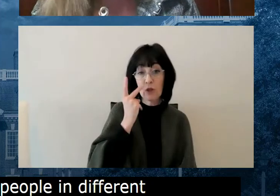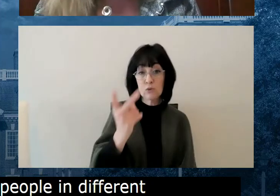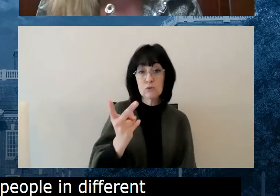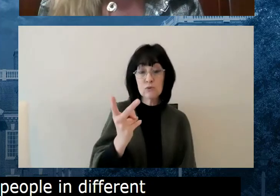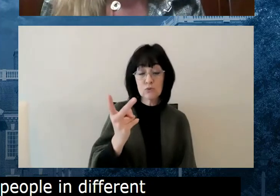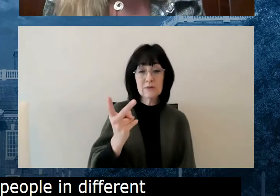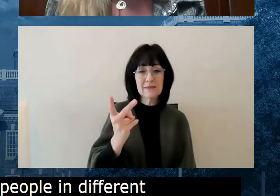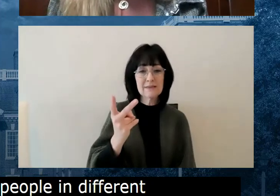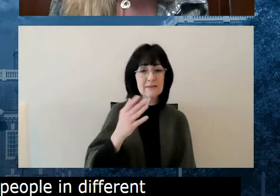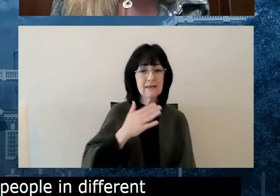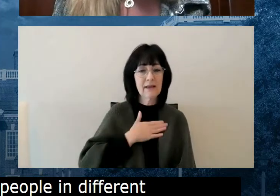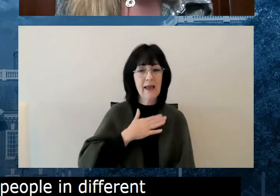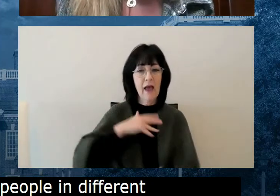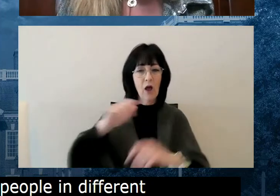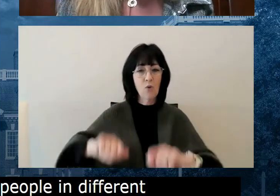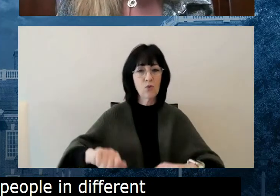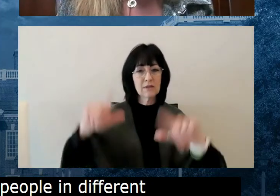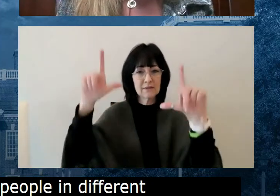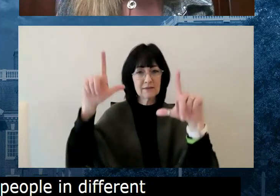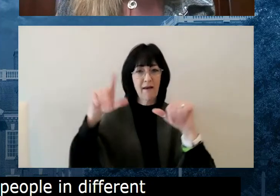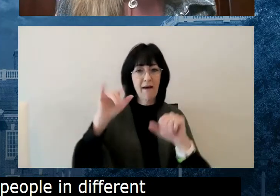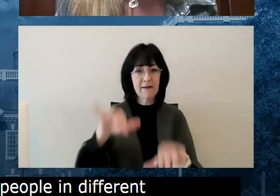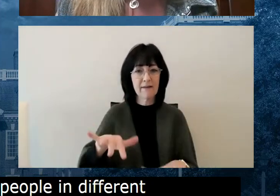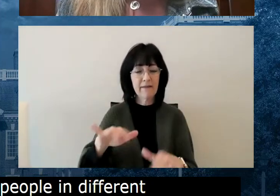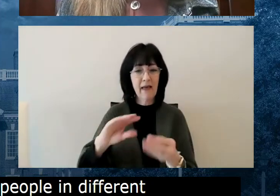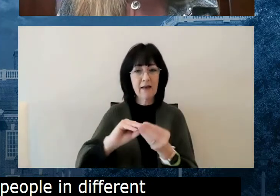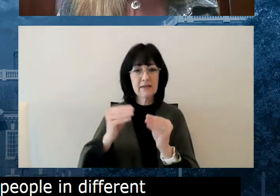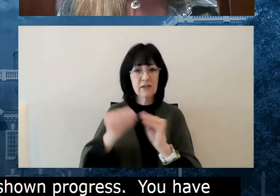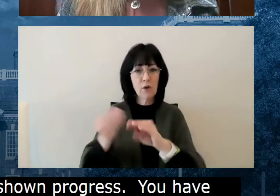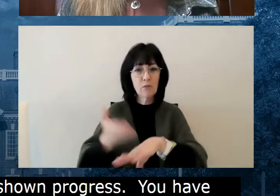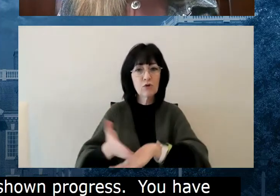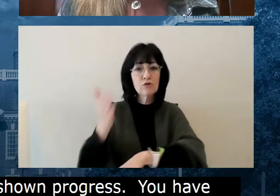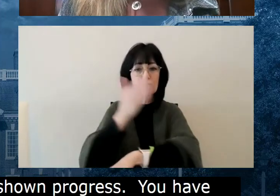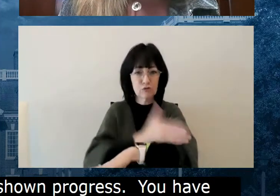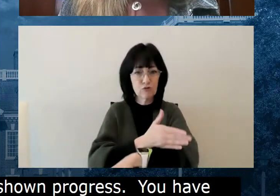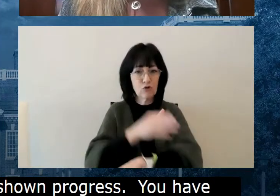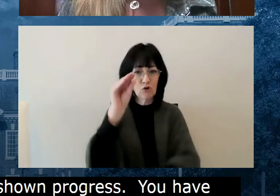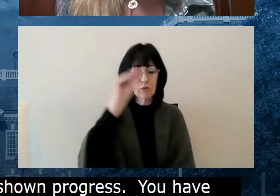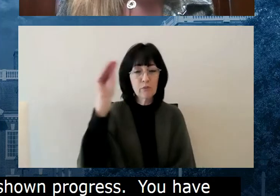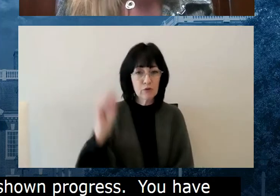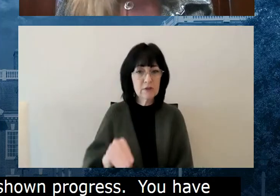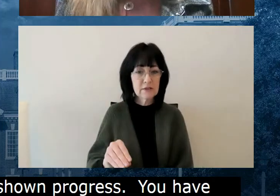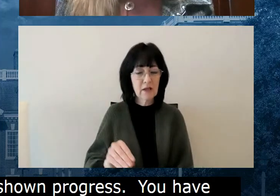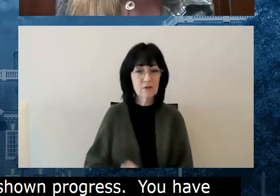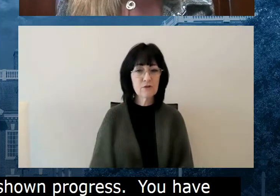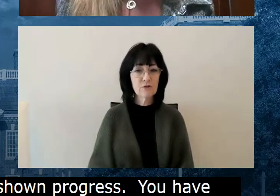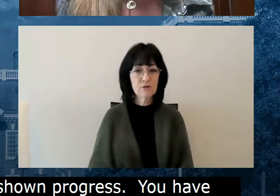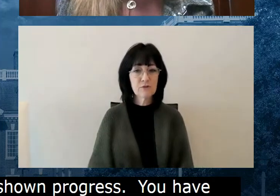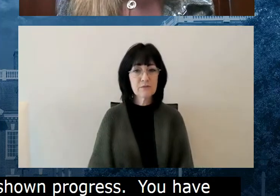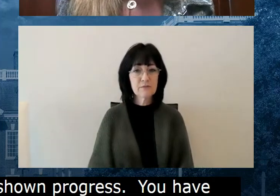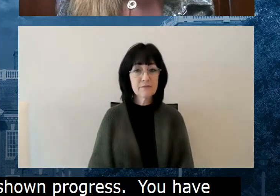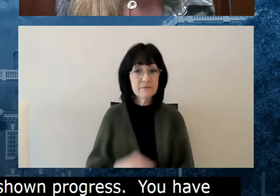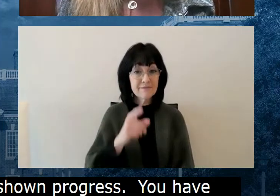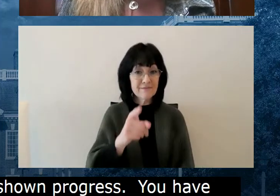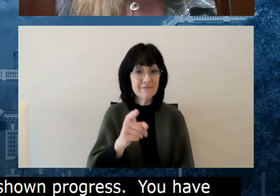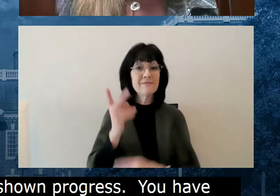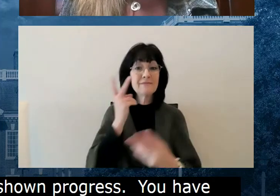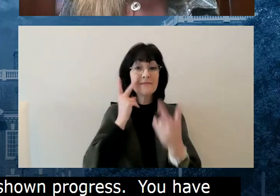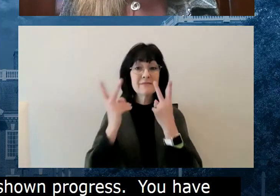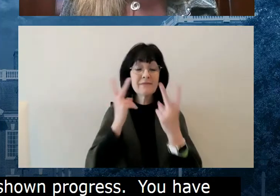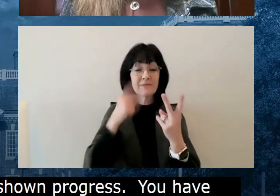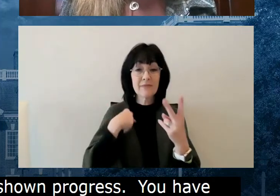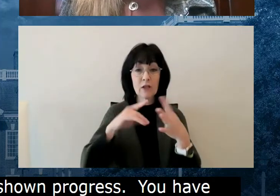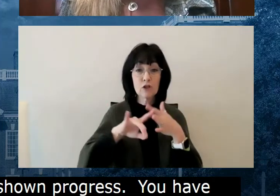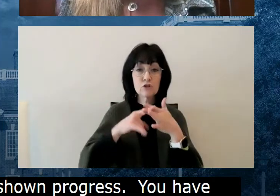to as a growth rate. And you can see, when we started in